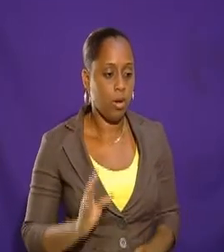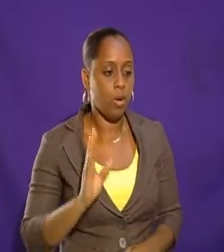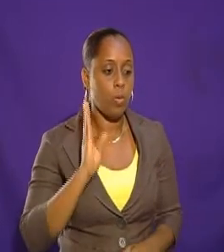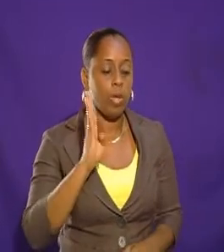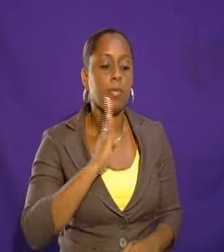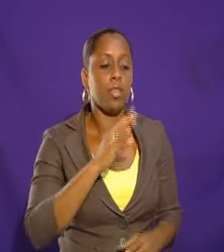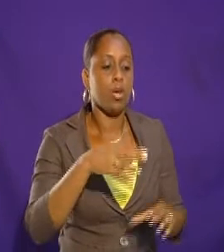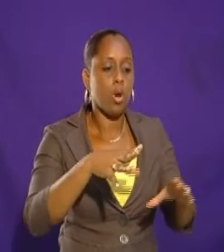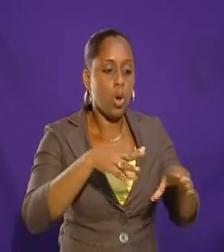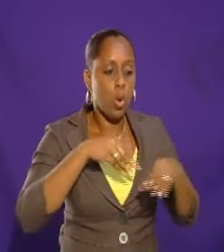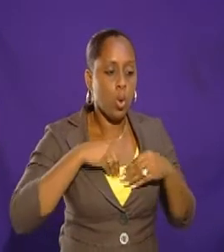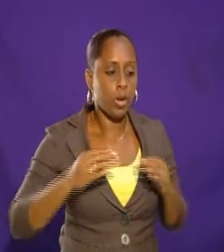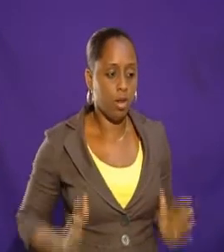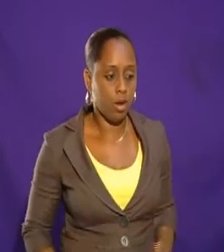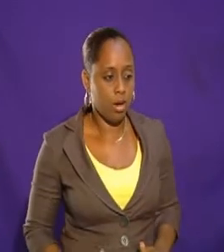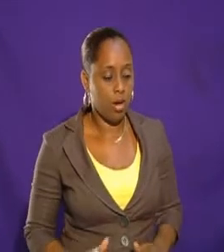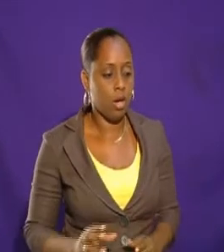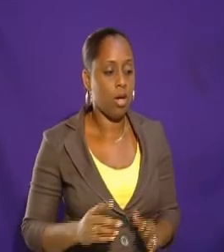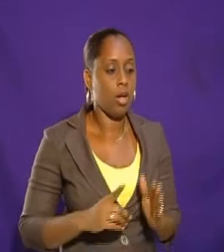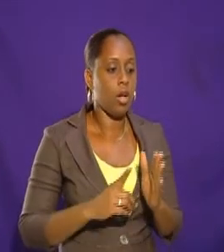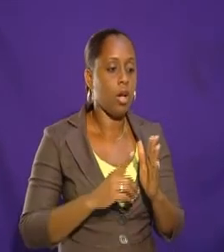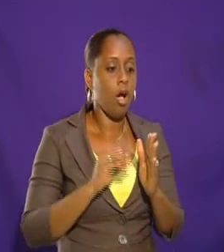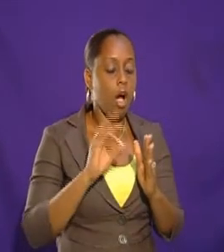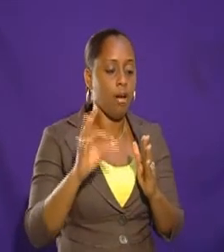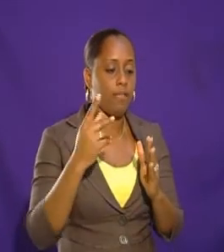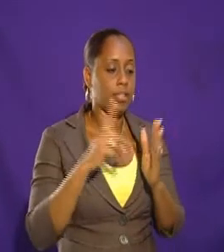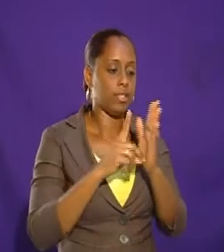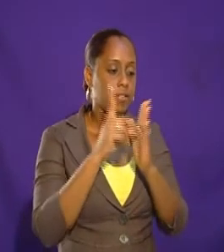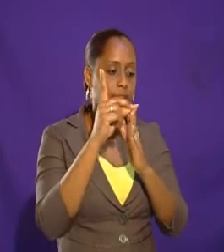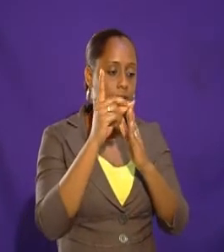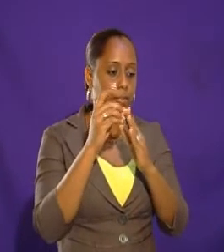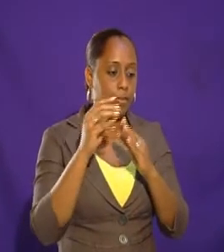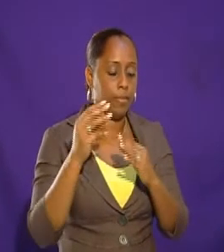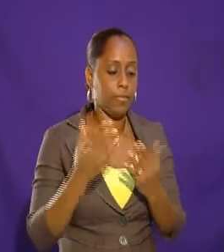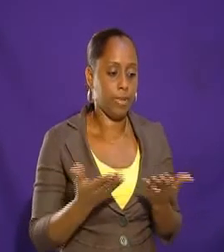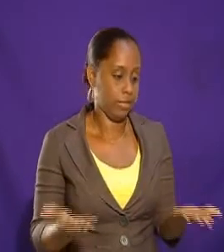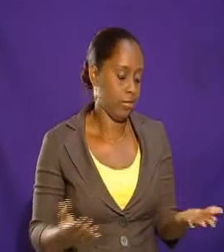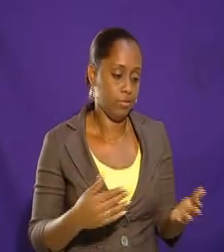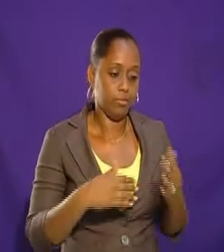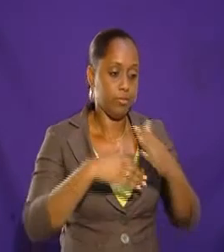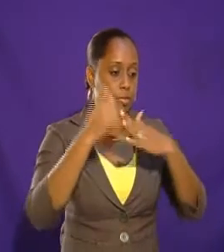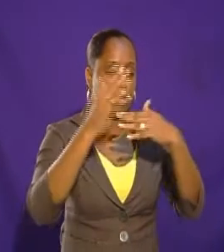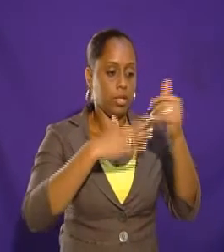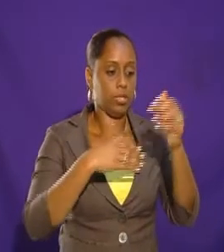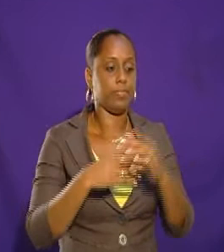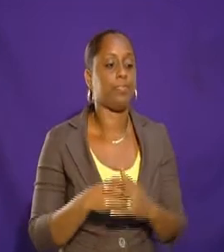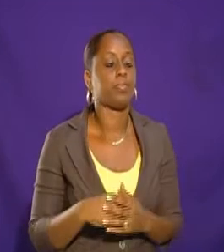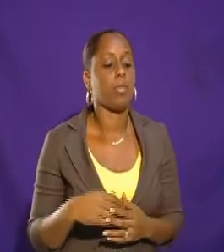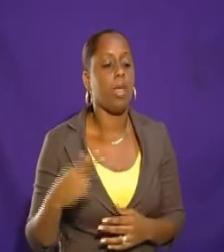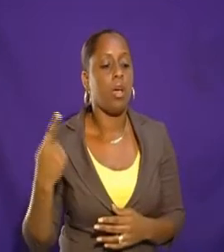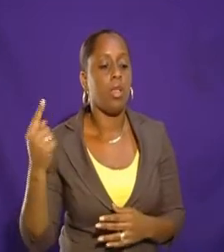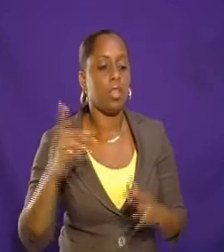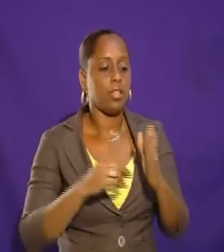The developer may also be the one executing the construction.